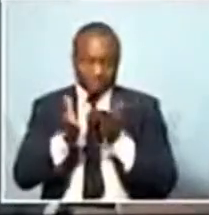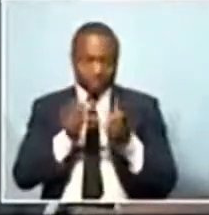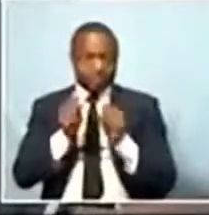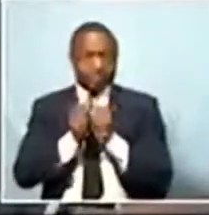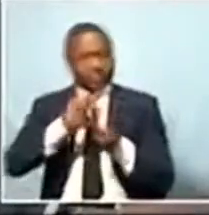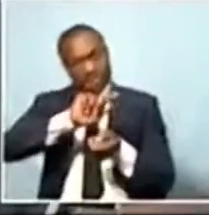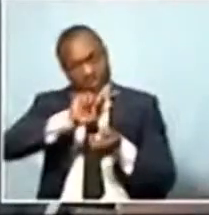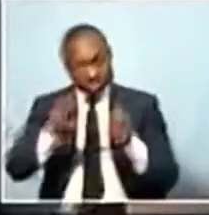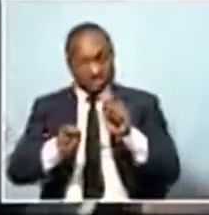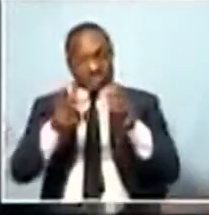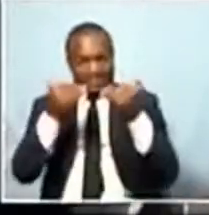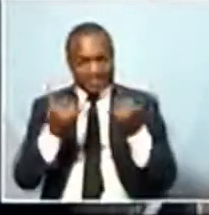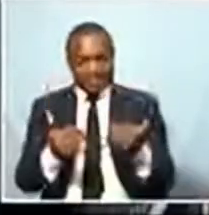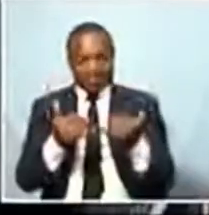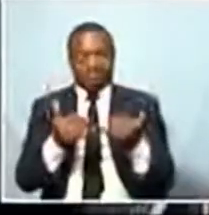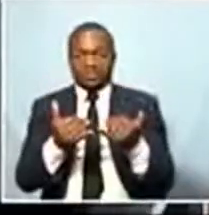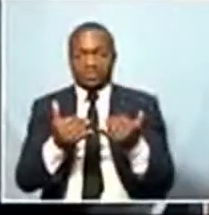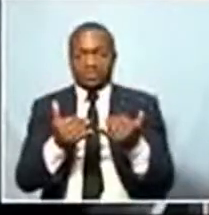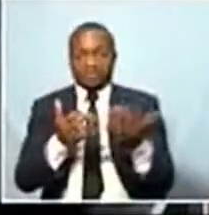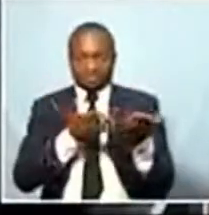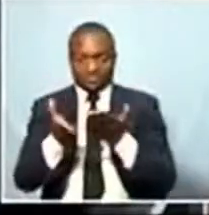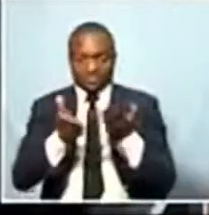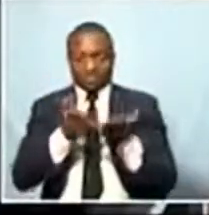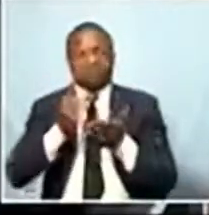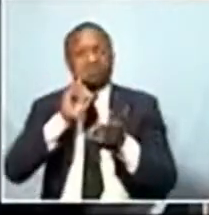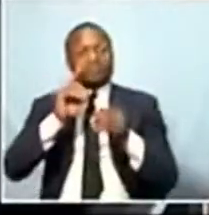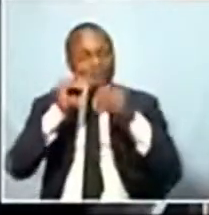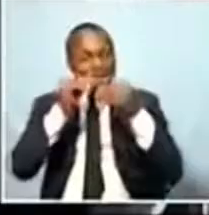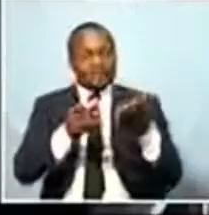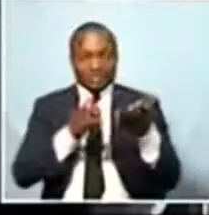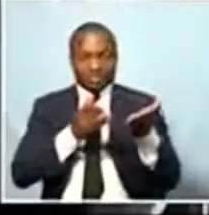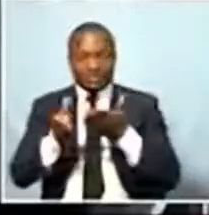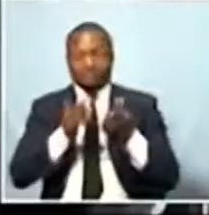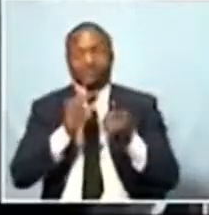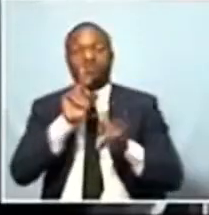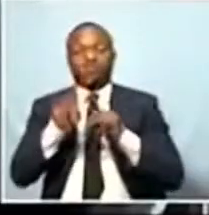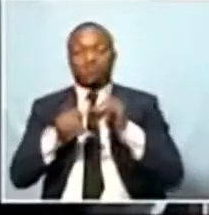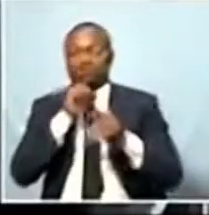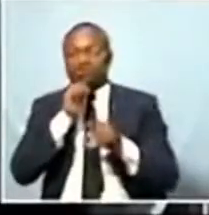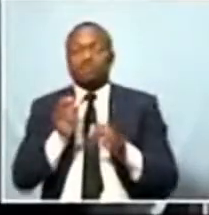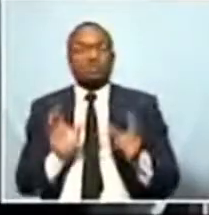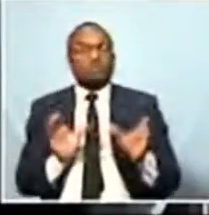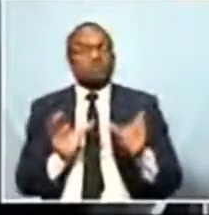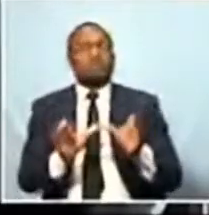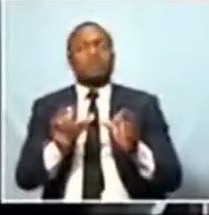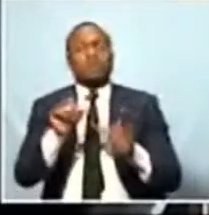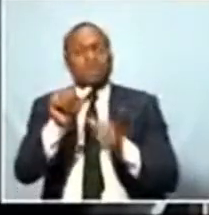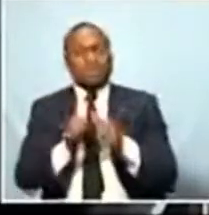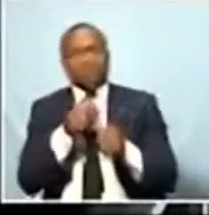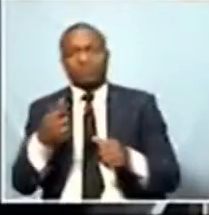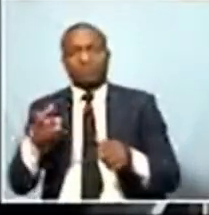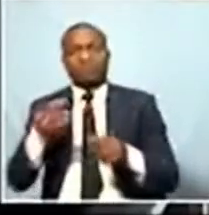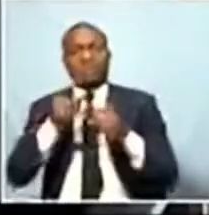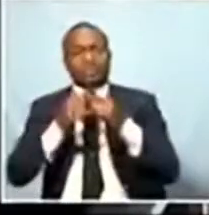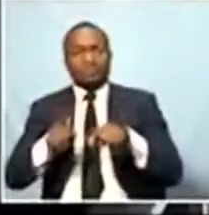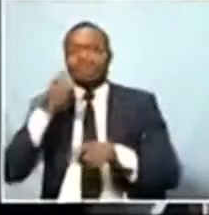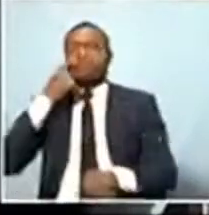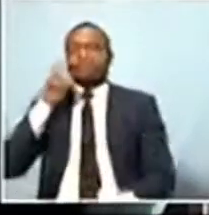change that now it is a service, that they need to provide a service to the people, unlike being a force where everything is done by